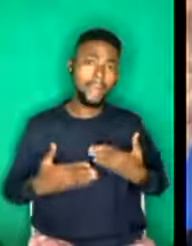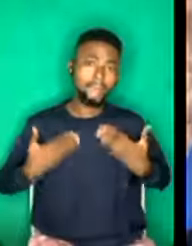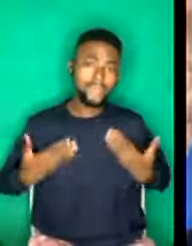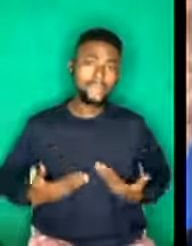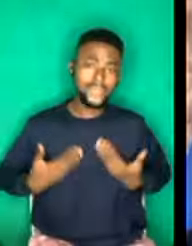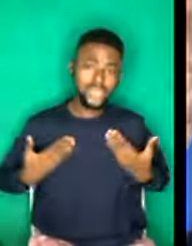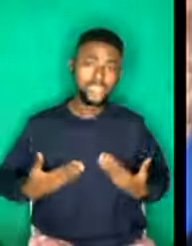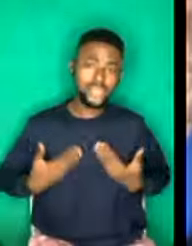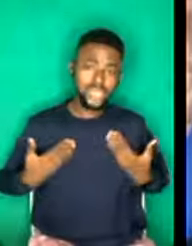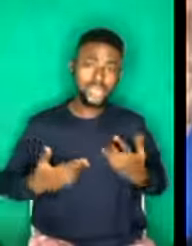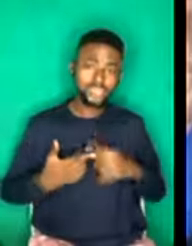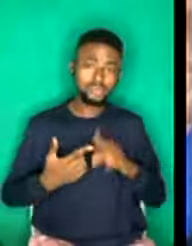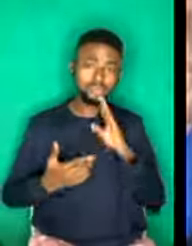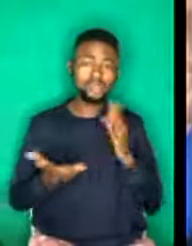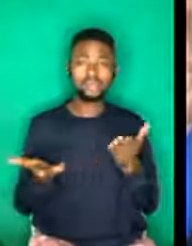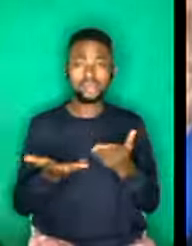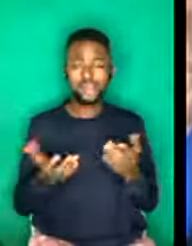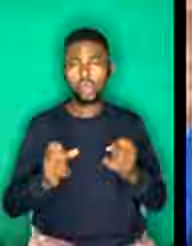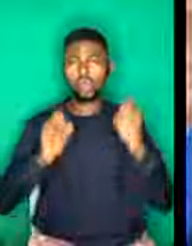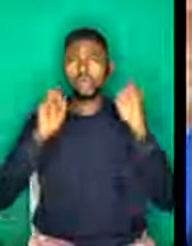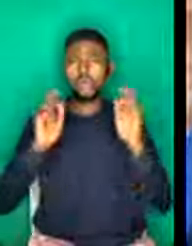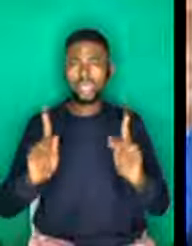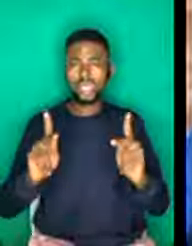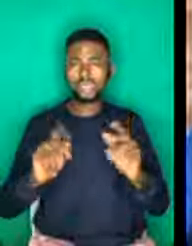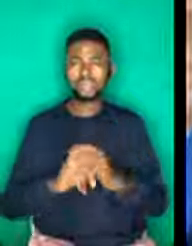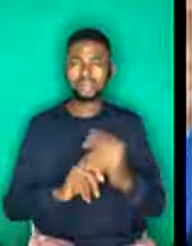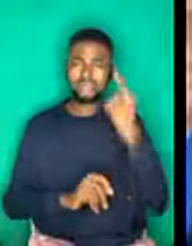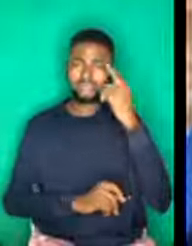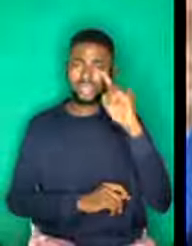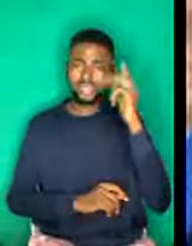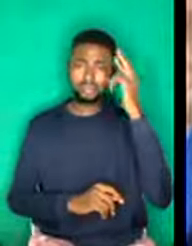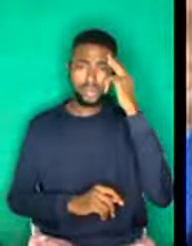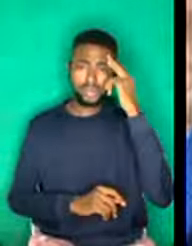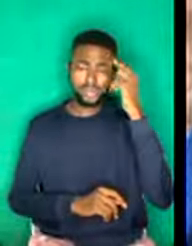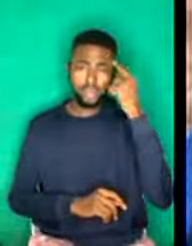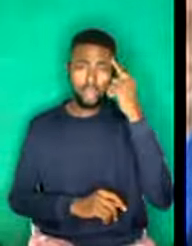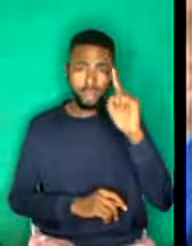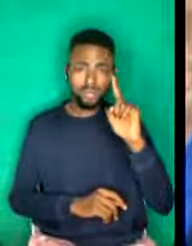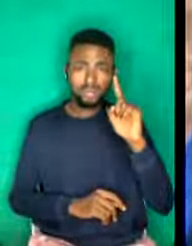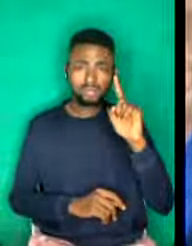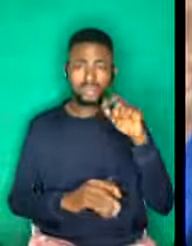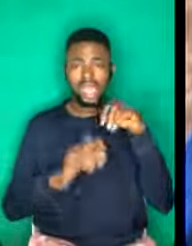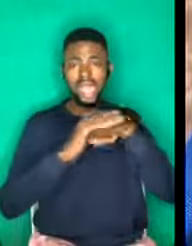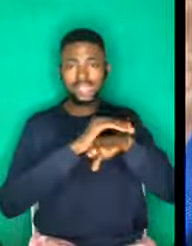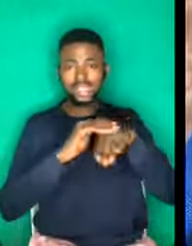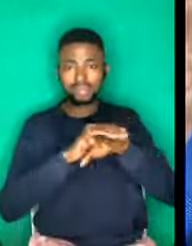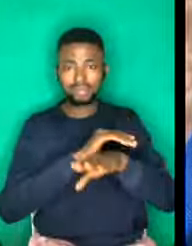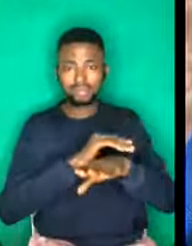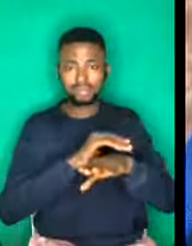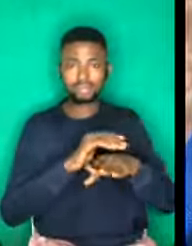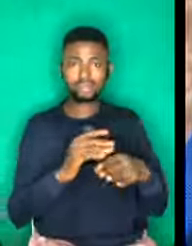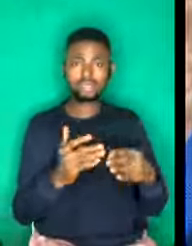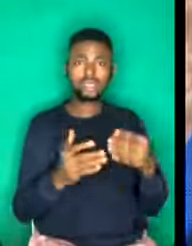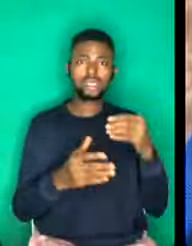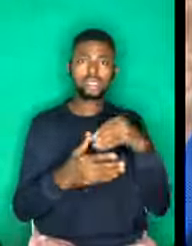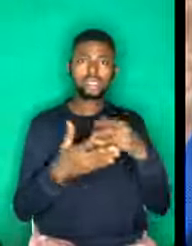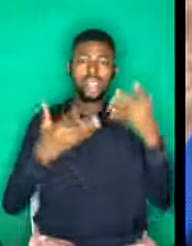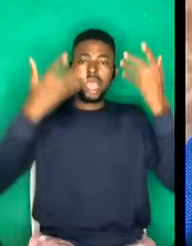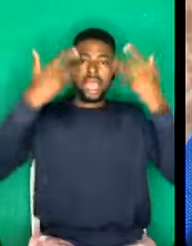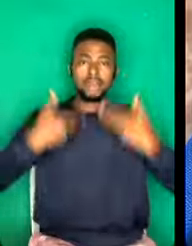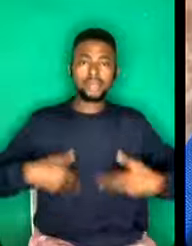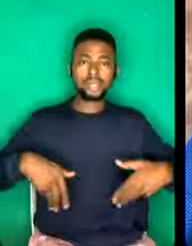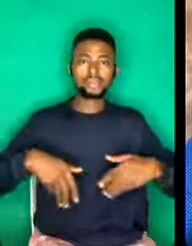Awesome. Okay, so for the purpose of accessibility in terms of appearance, I would